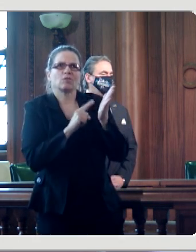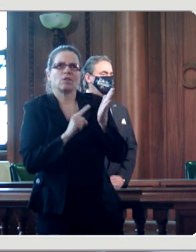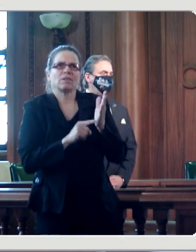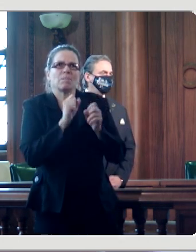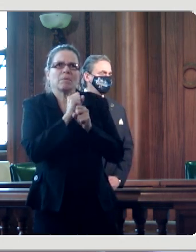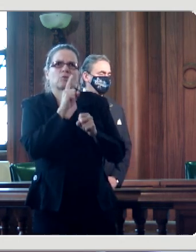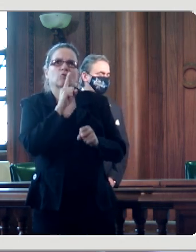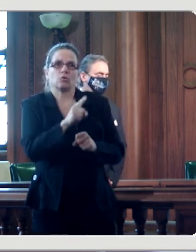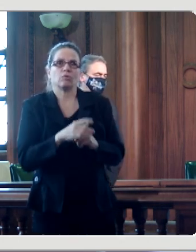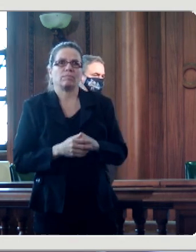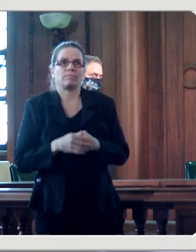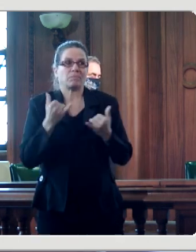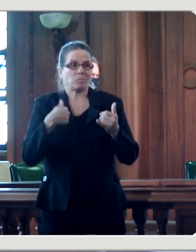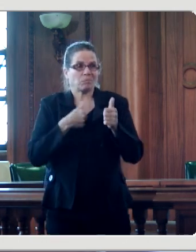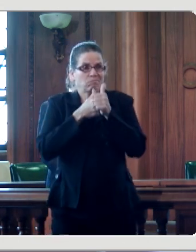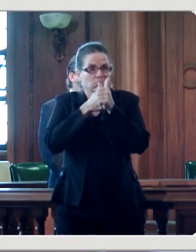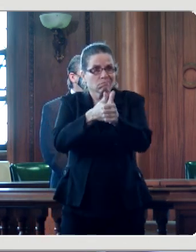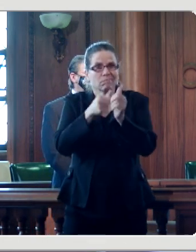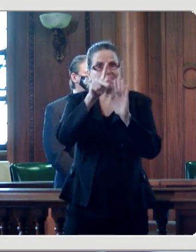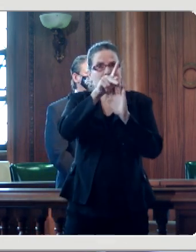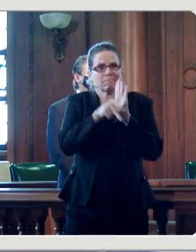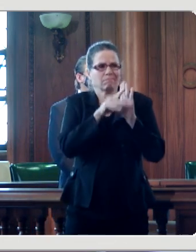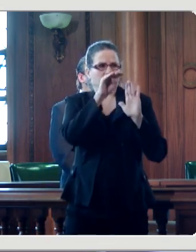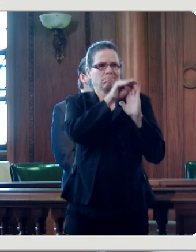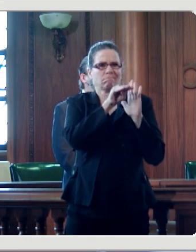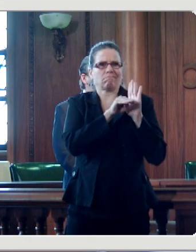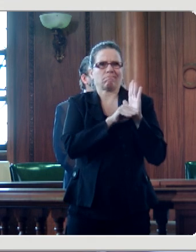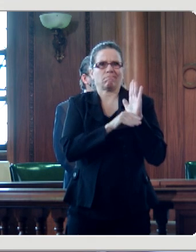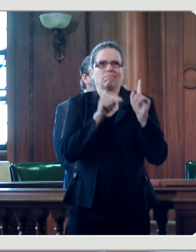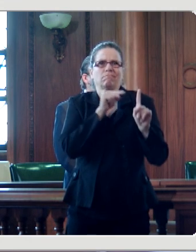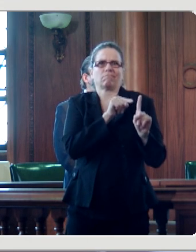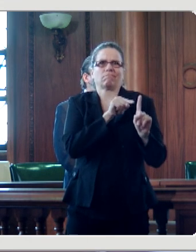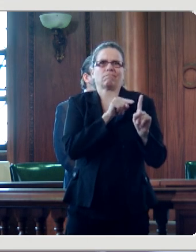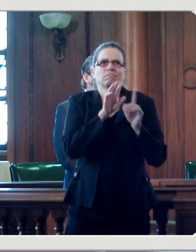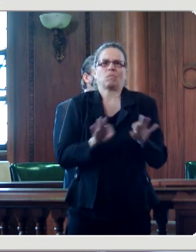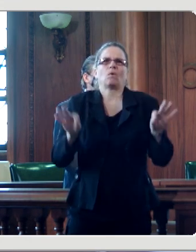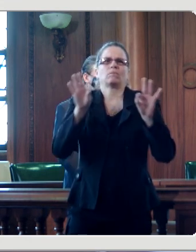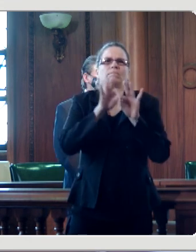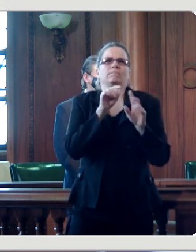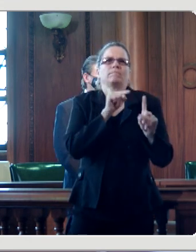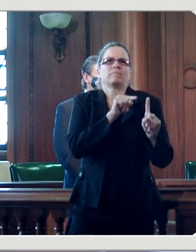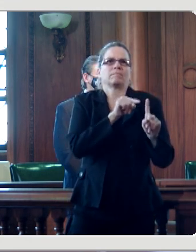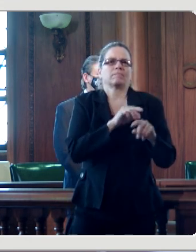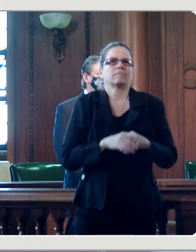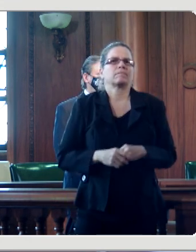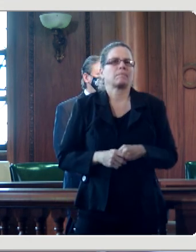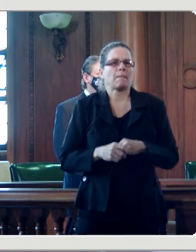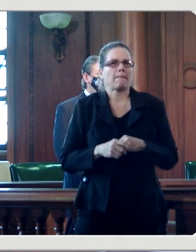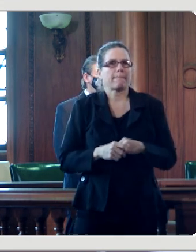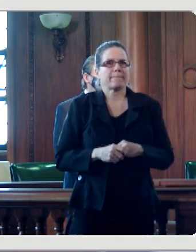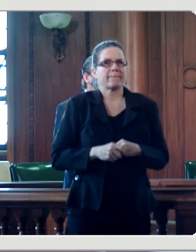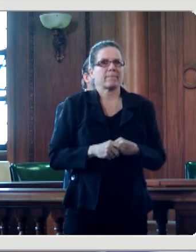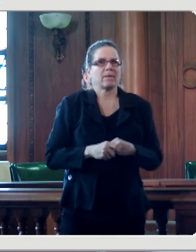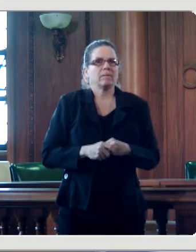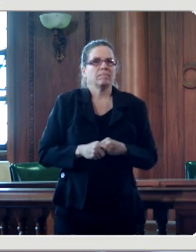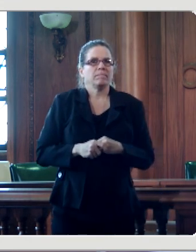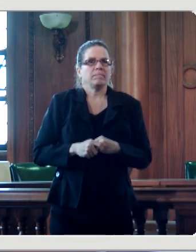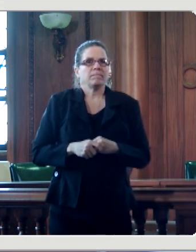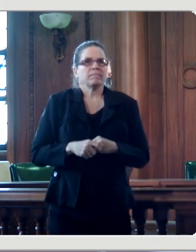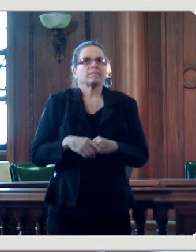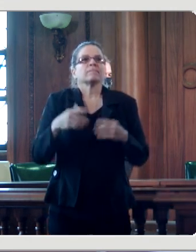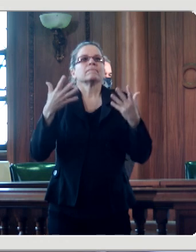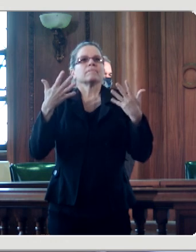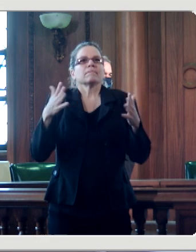place because we do already have a health center where we have policies and procedures around vaccine